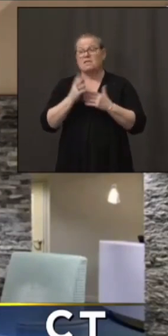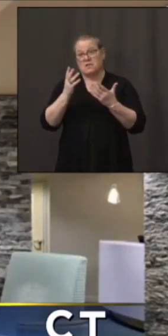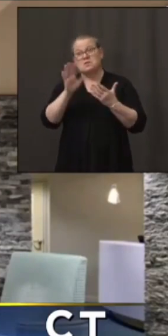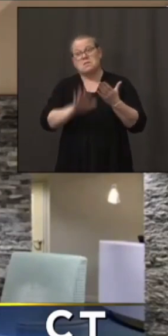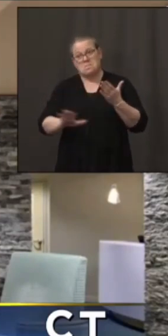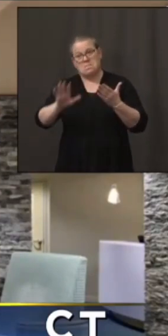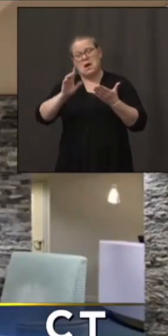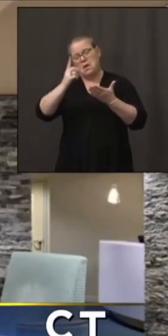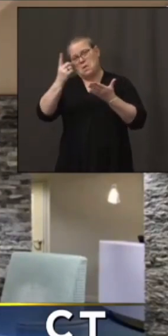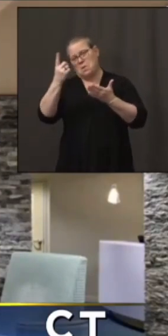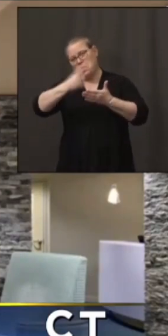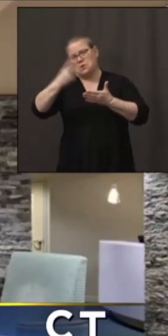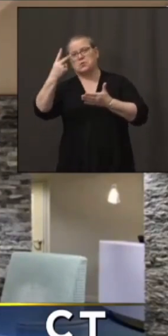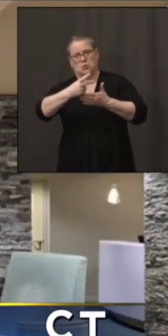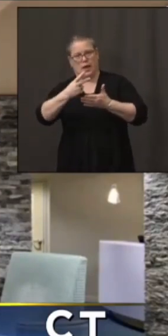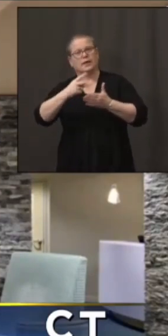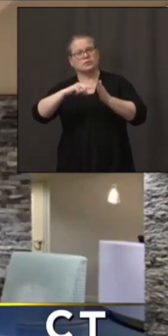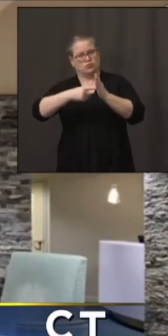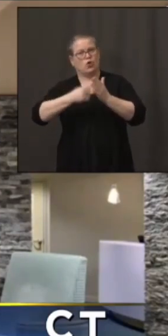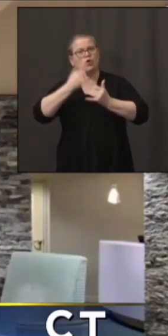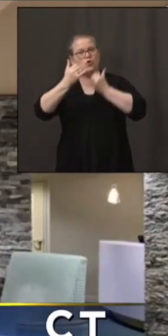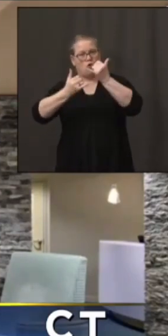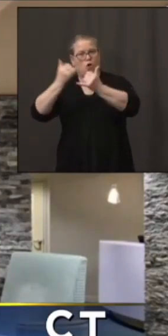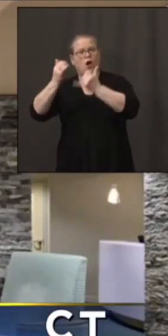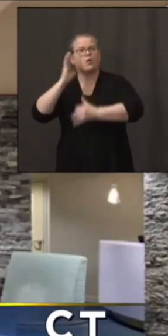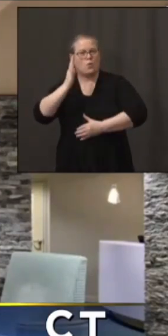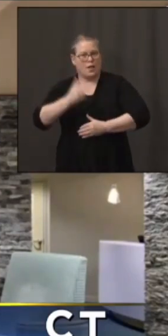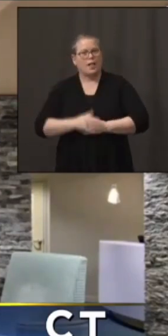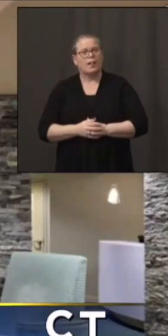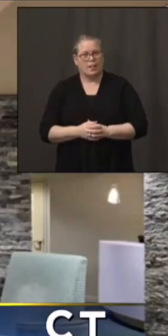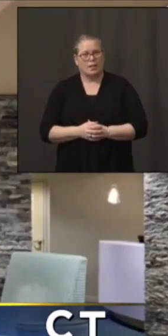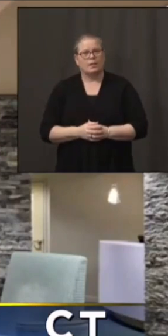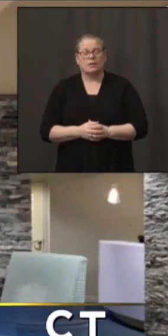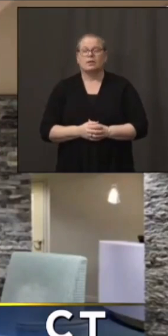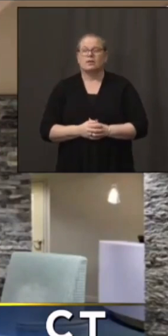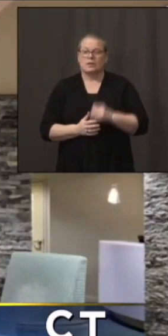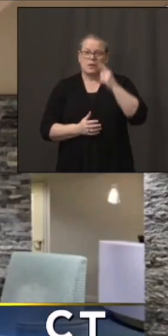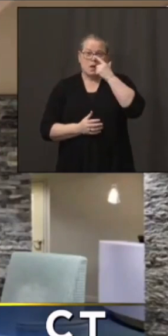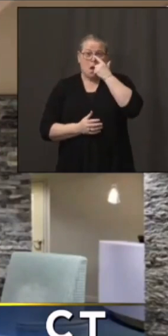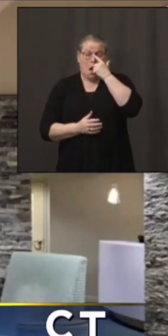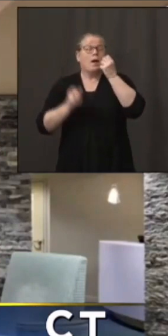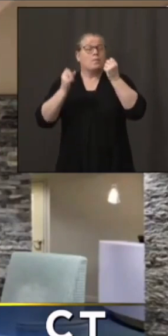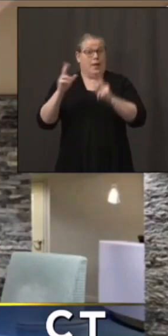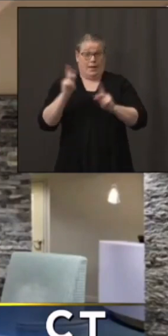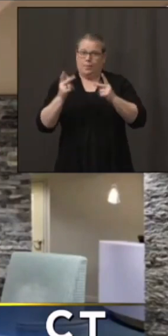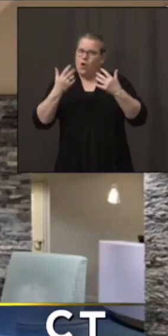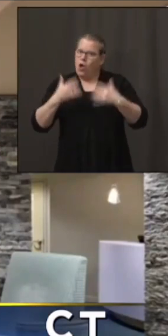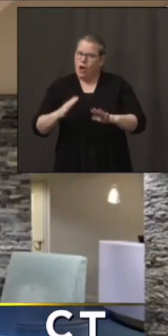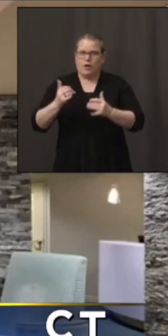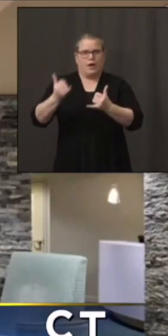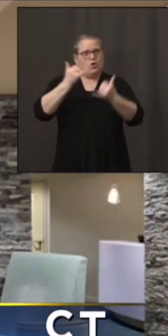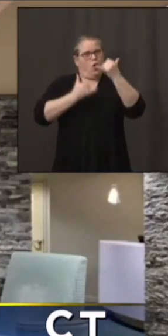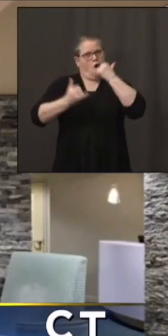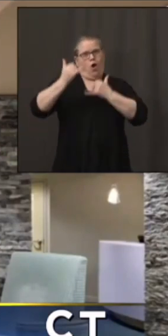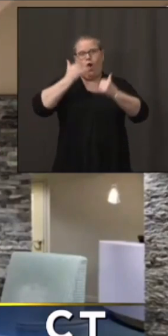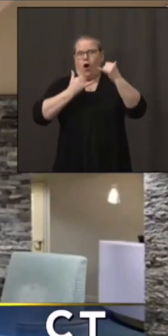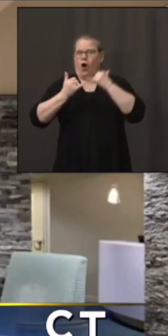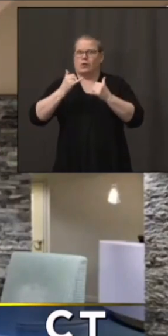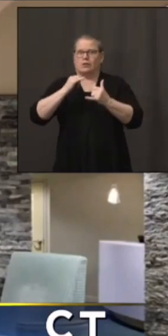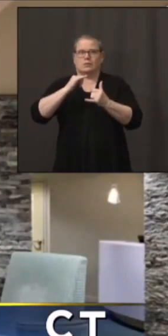from us. So I know everybody's been standing by. We've gotten lots of calls to our call centers while we're in phase